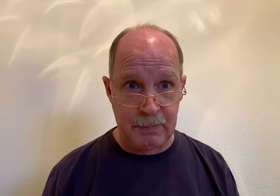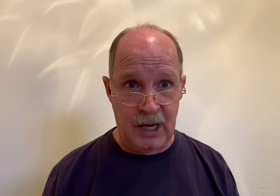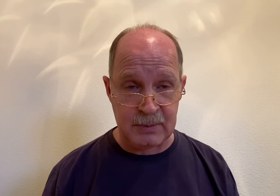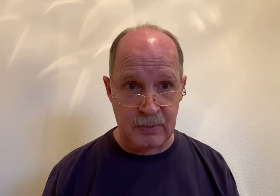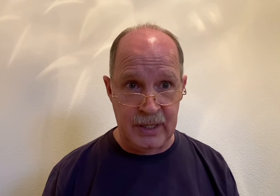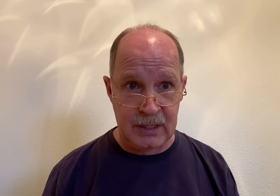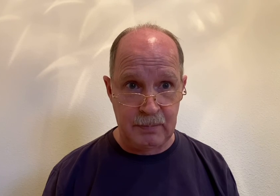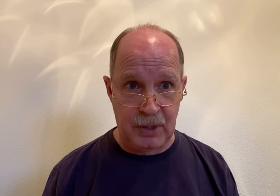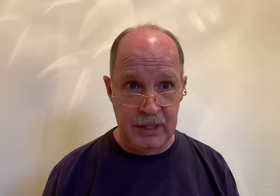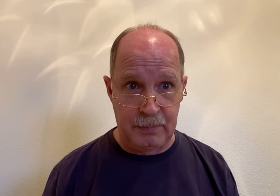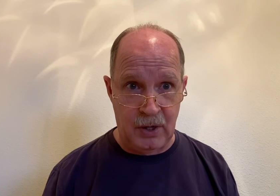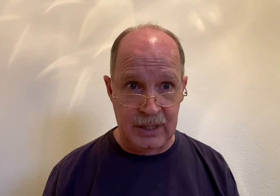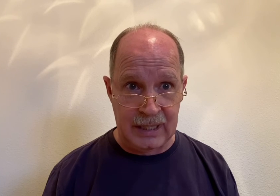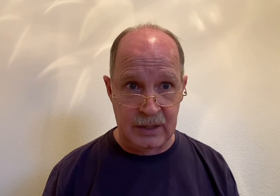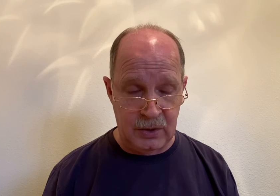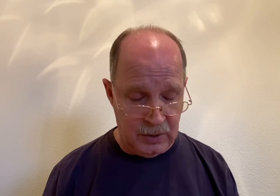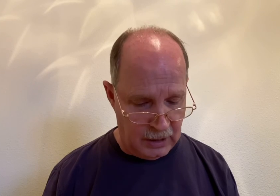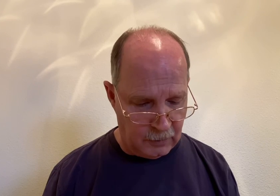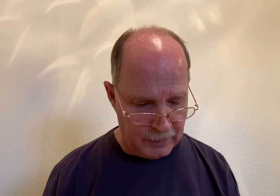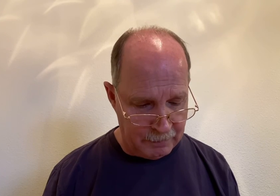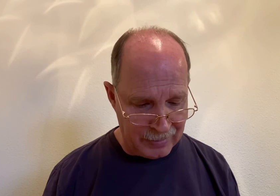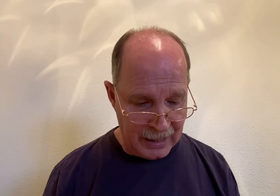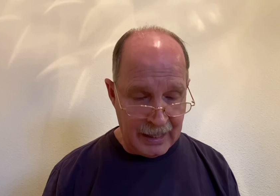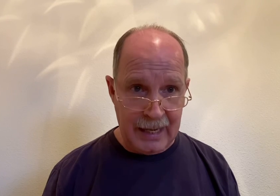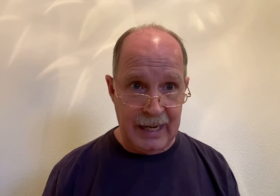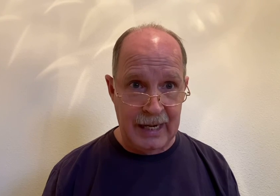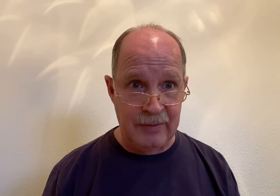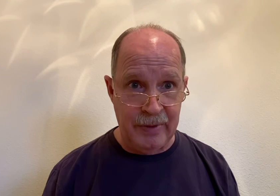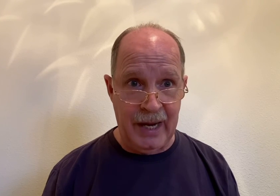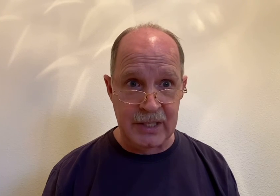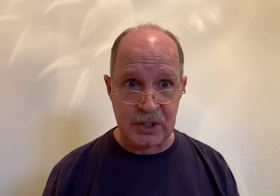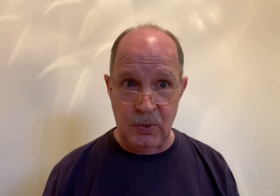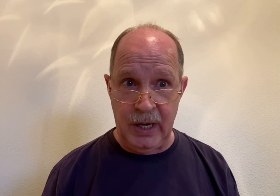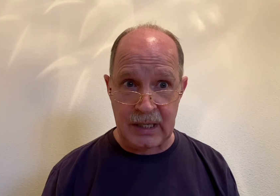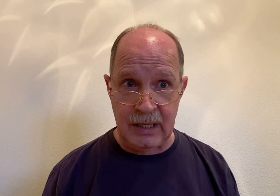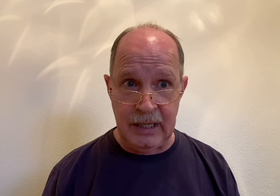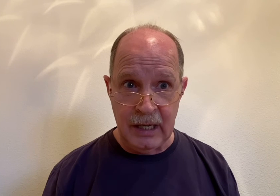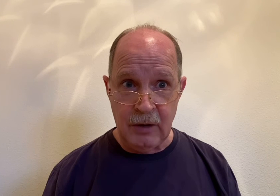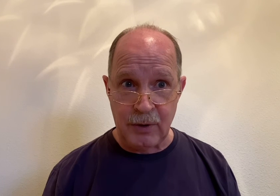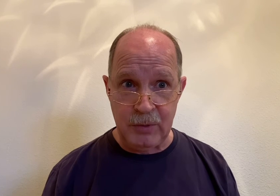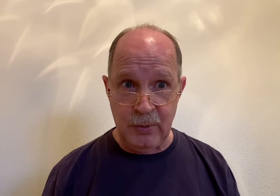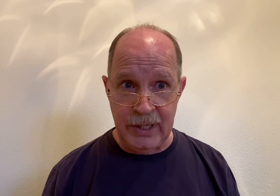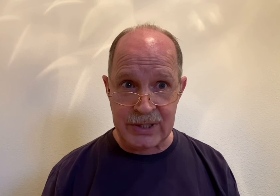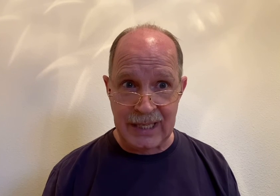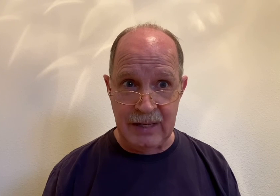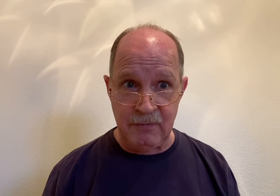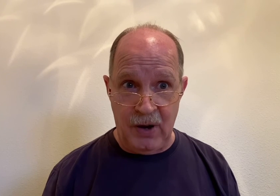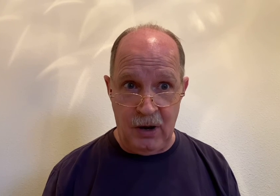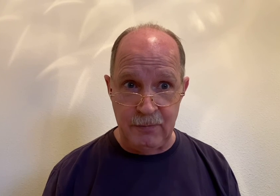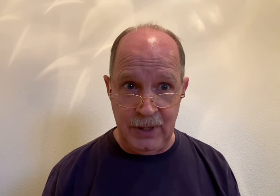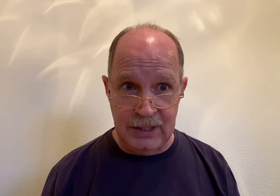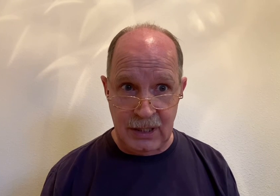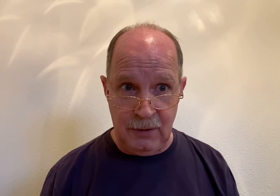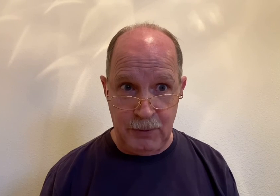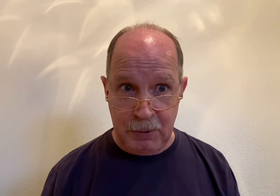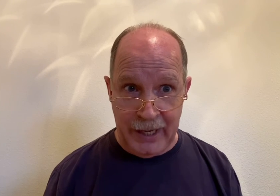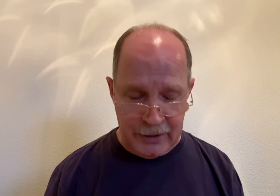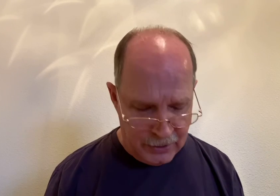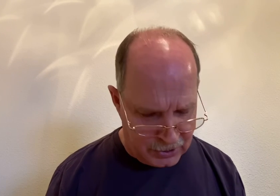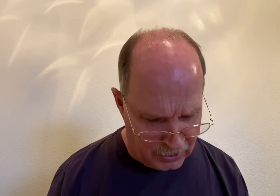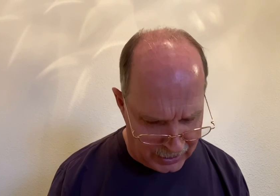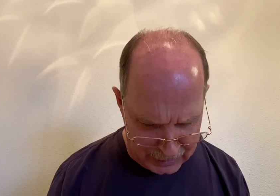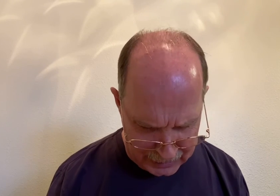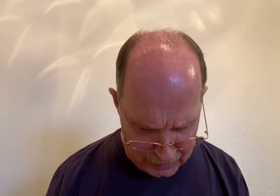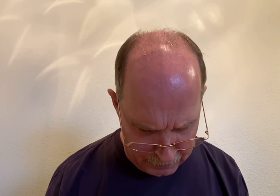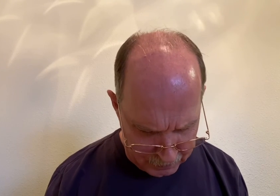it's possible they could play a part in a new government. And that's directly from U.S. involvement of the